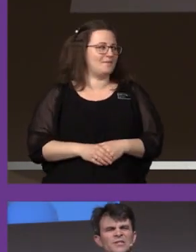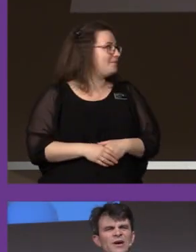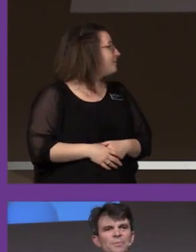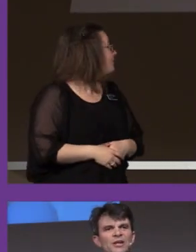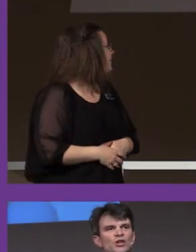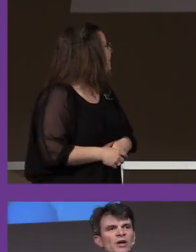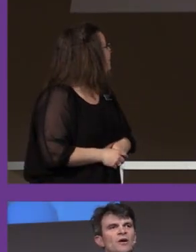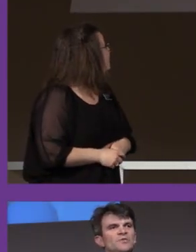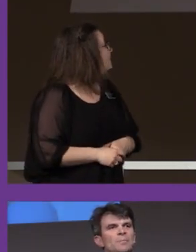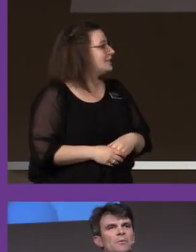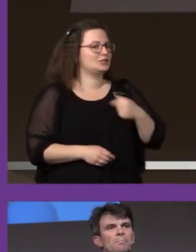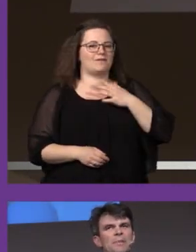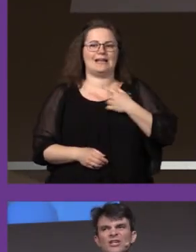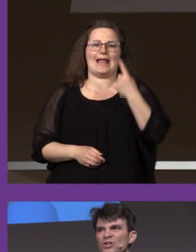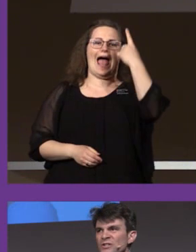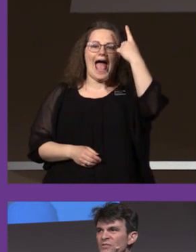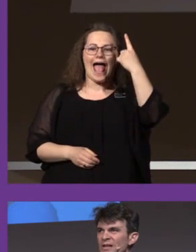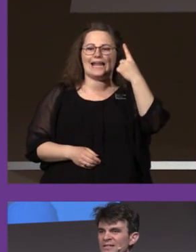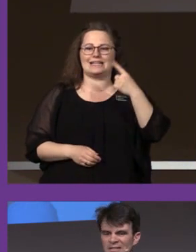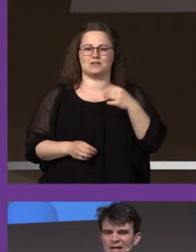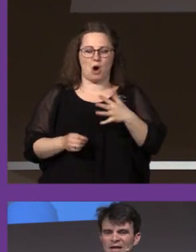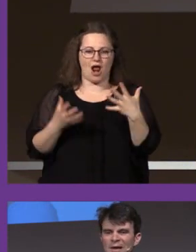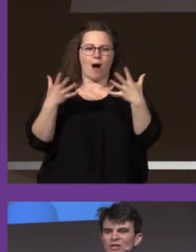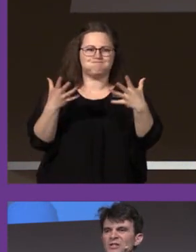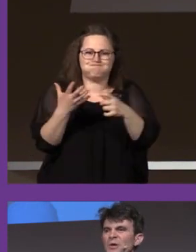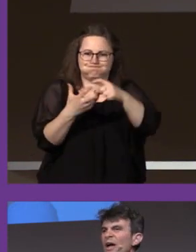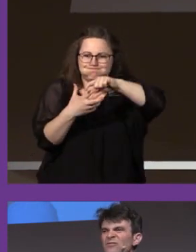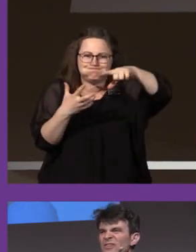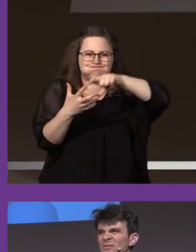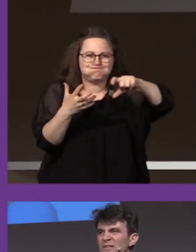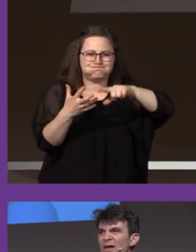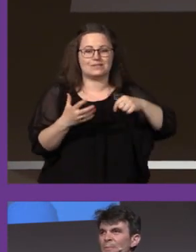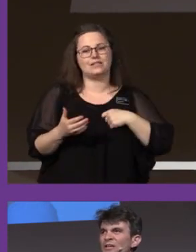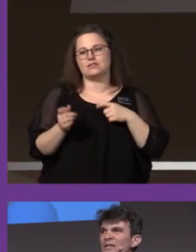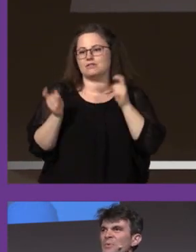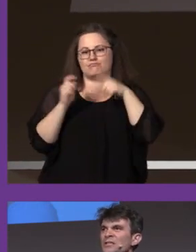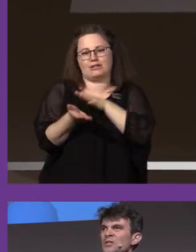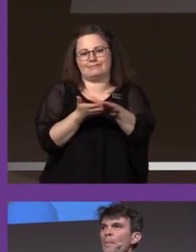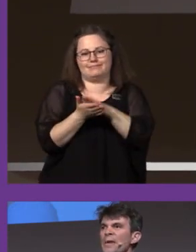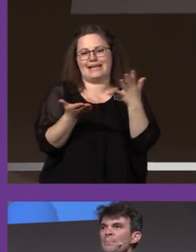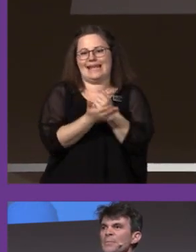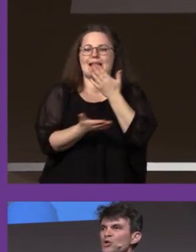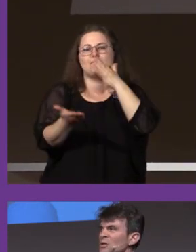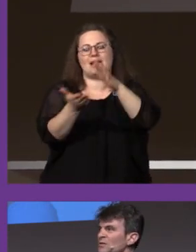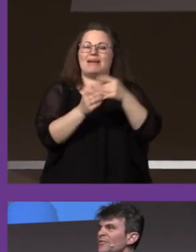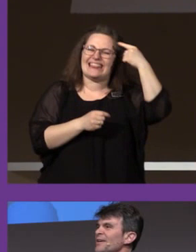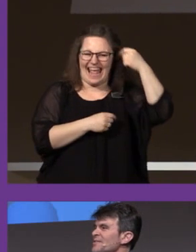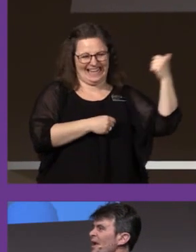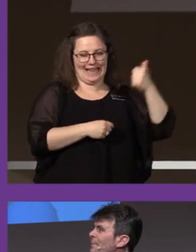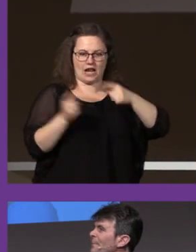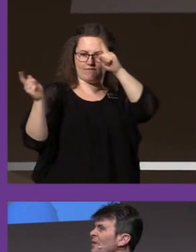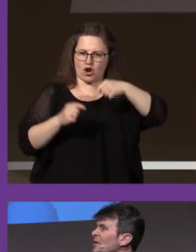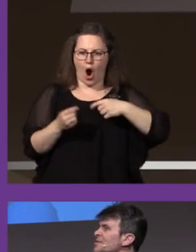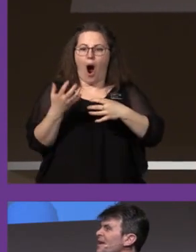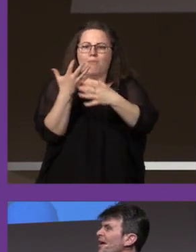I wanted to find a picture of somebody with big sausage fingers. Like imagine this I couldn't find one. So imagine this person's got big mutant fingers,